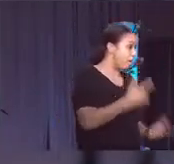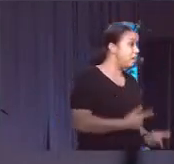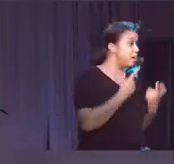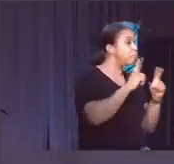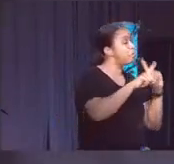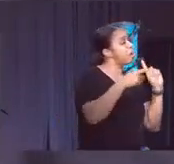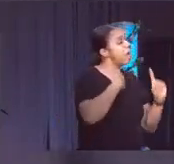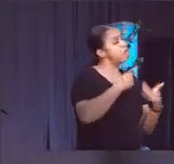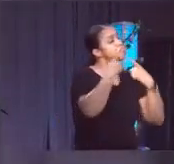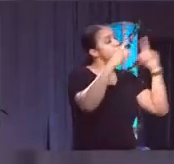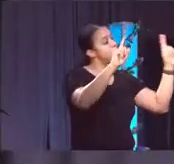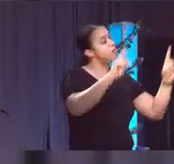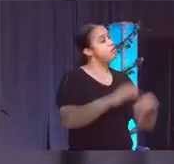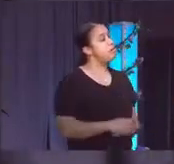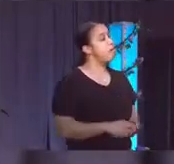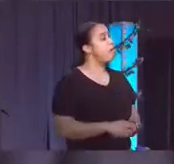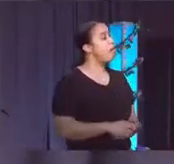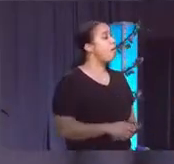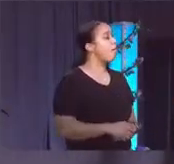thriving.